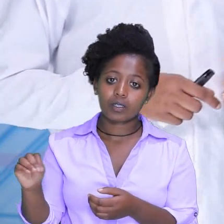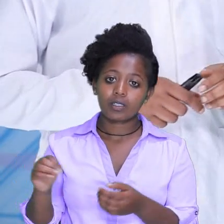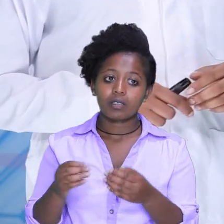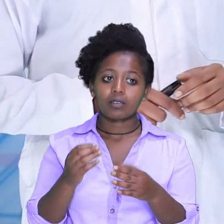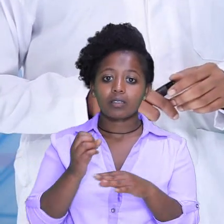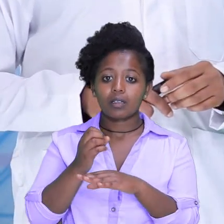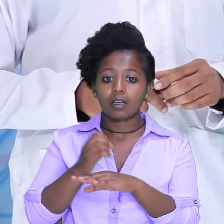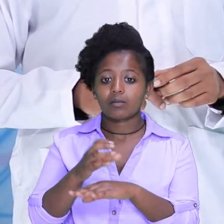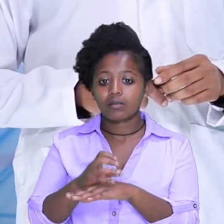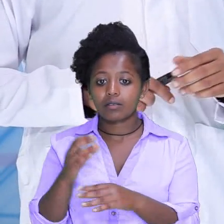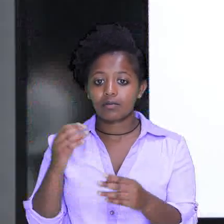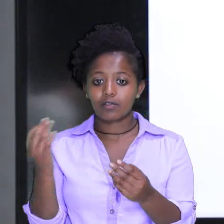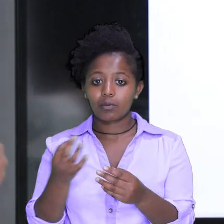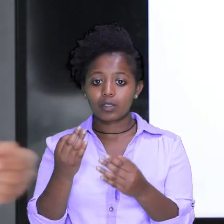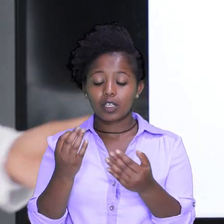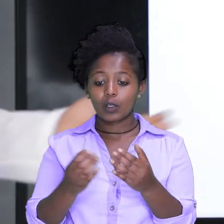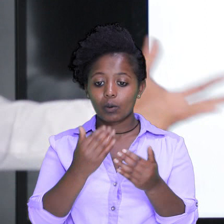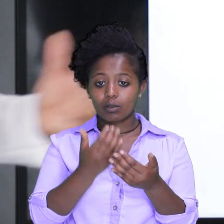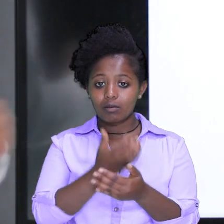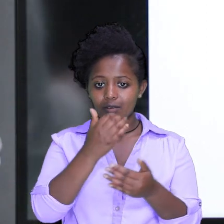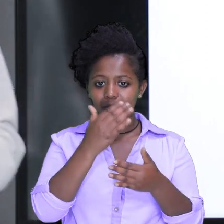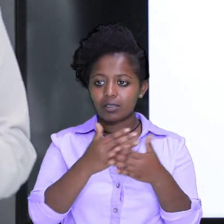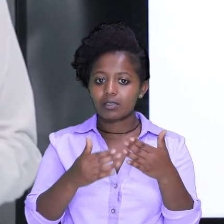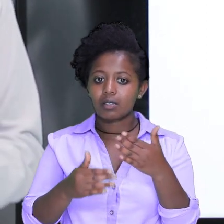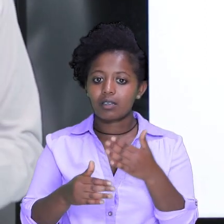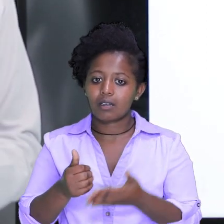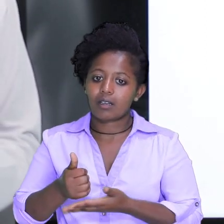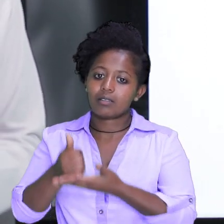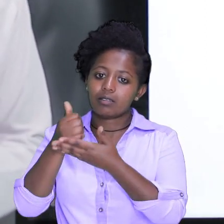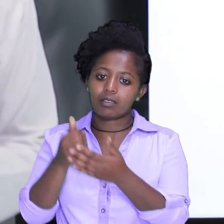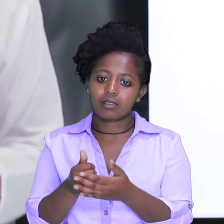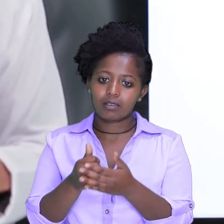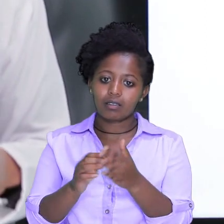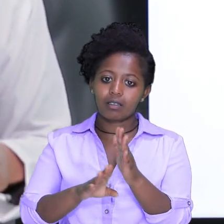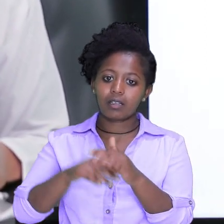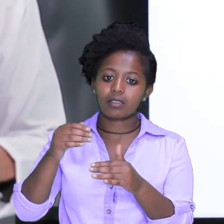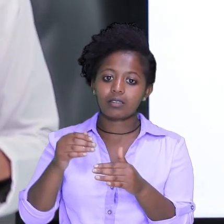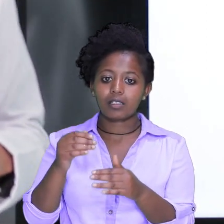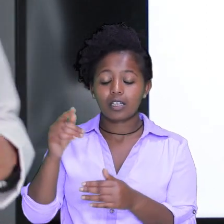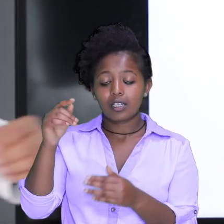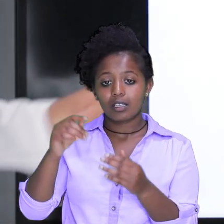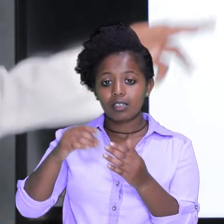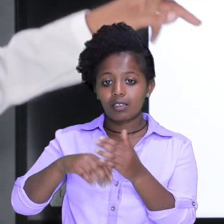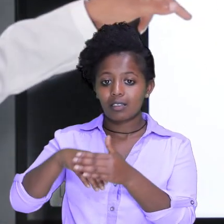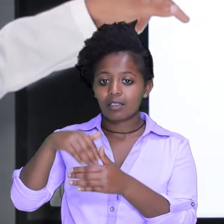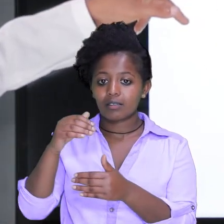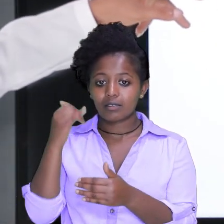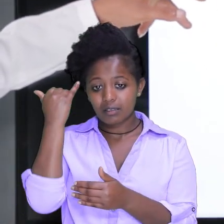Council for Mutual Economic Assistance. This idea was raised from Joseph Stalin